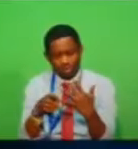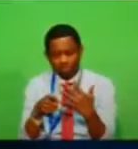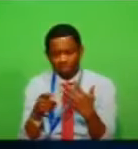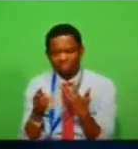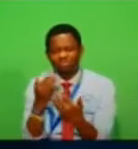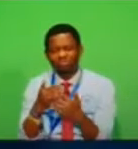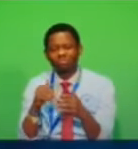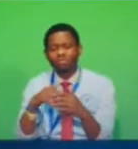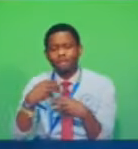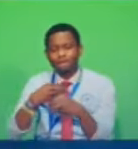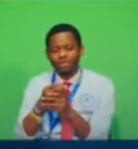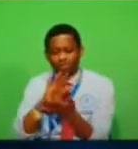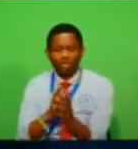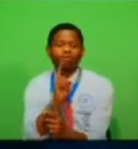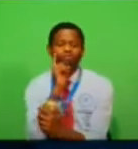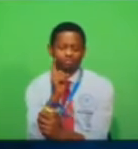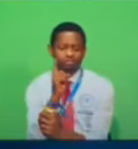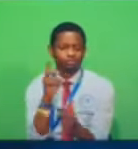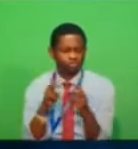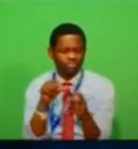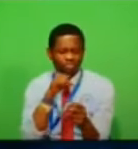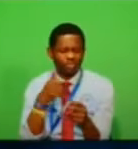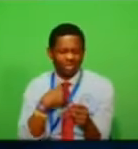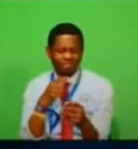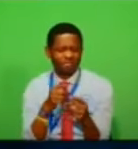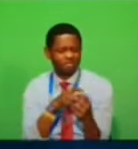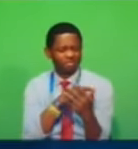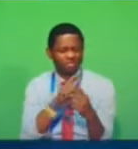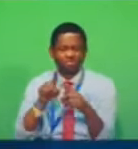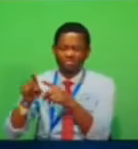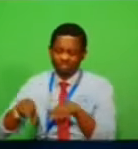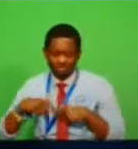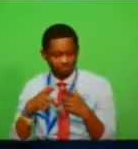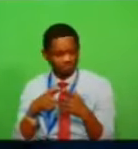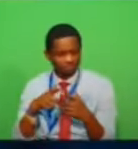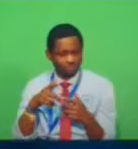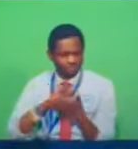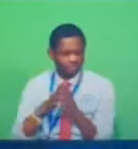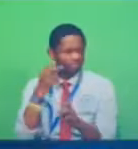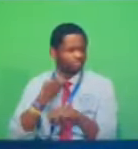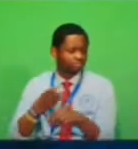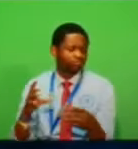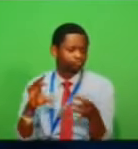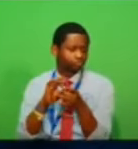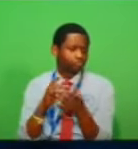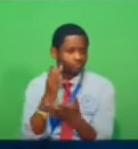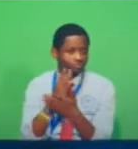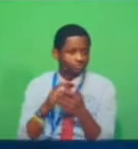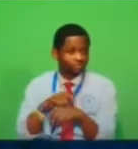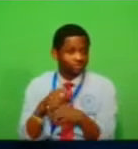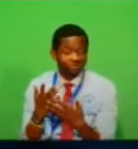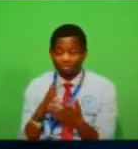not have multiple lives. Otherwise, it's going to be very difficult to balance it. Sometimes when I'm in the office with my wife